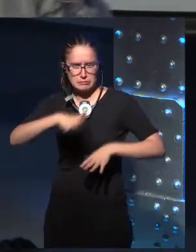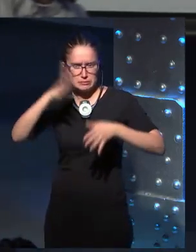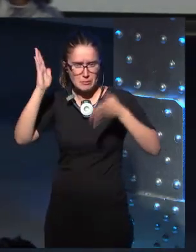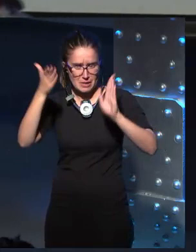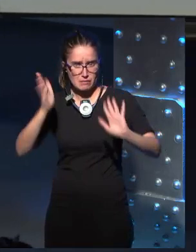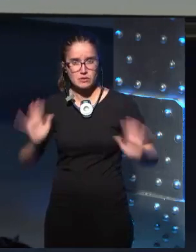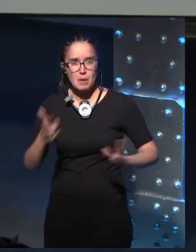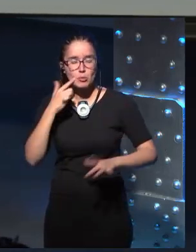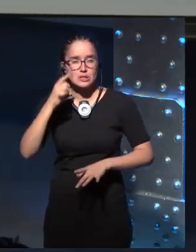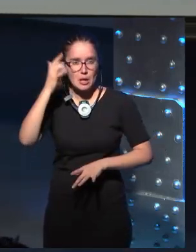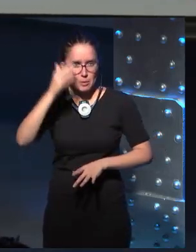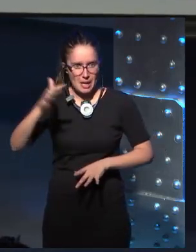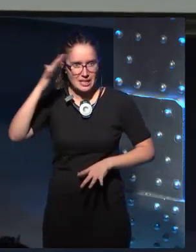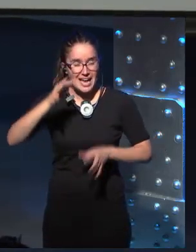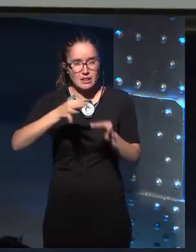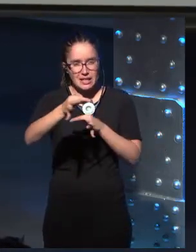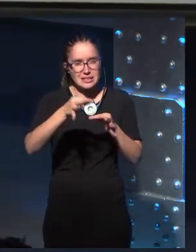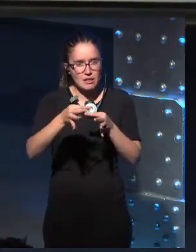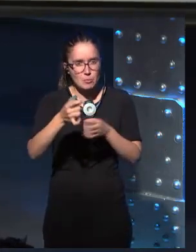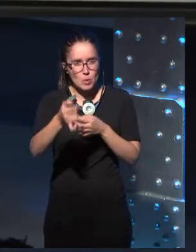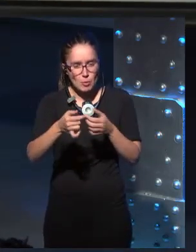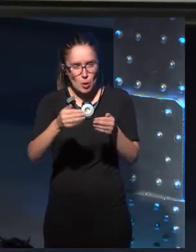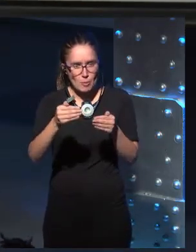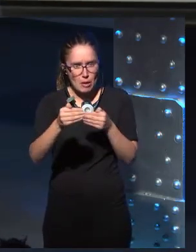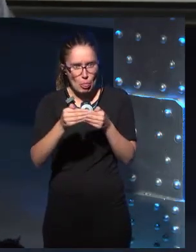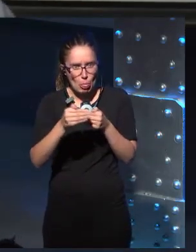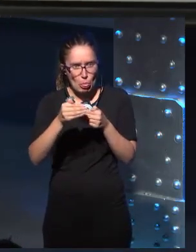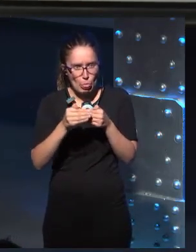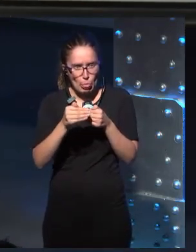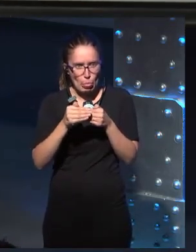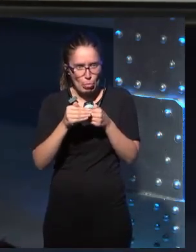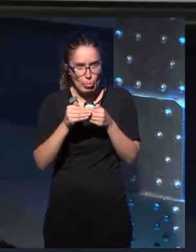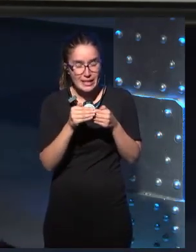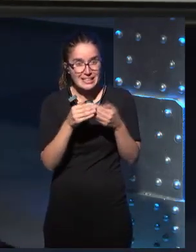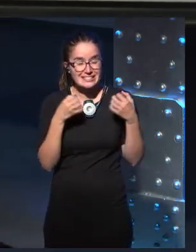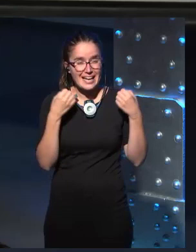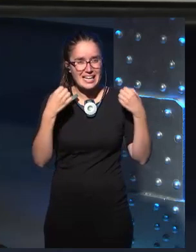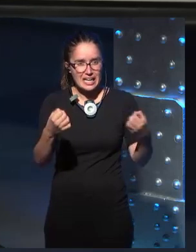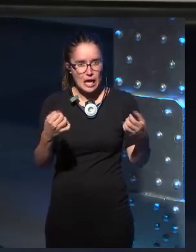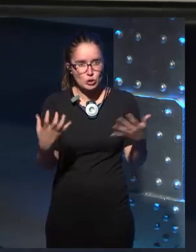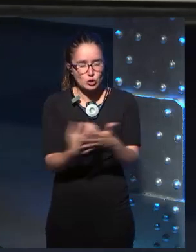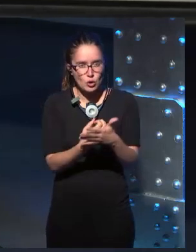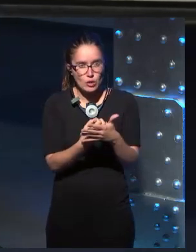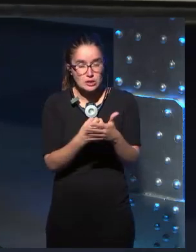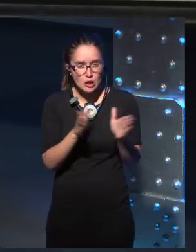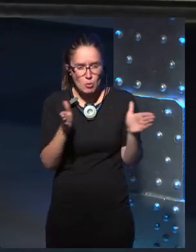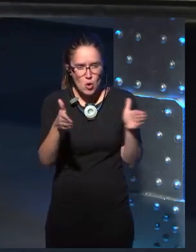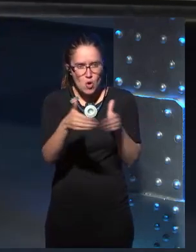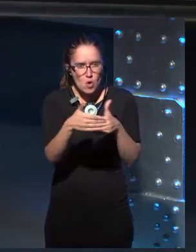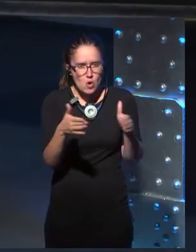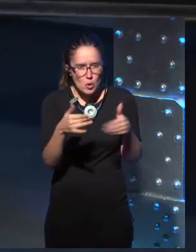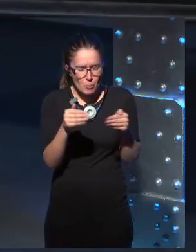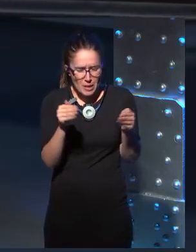the distances get smaller. All this energy that is everywhere gets packed into a smaller and smaller